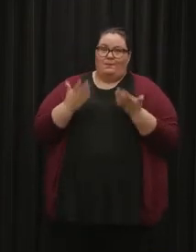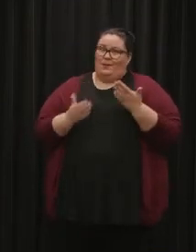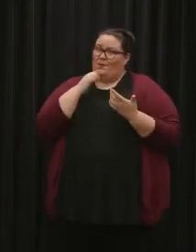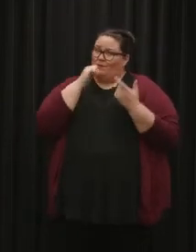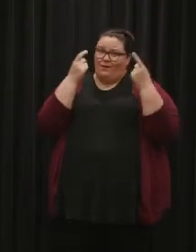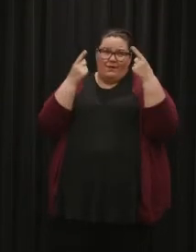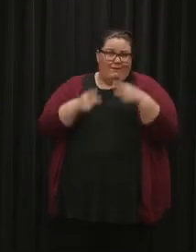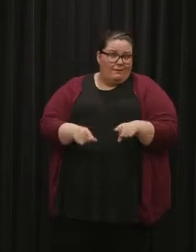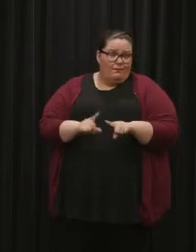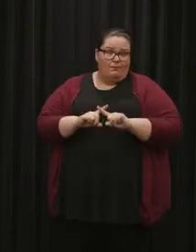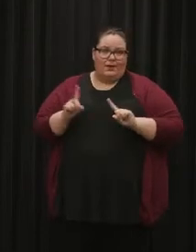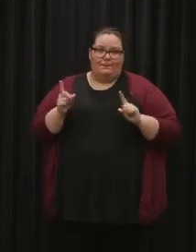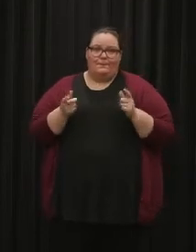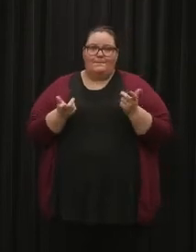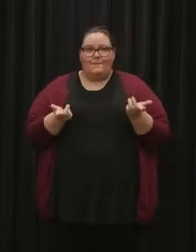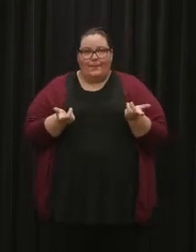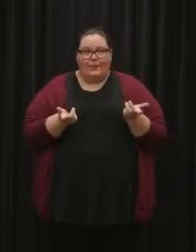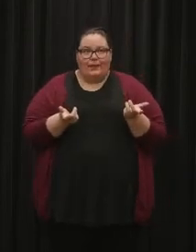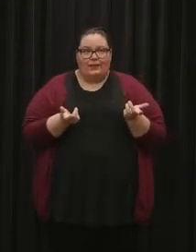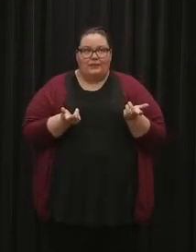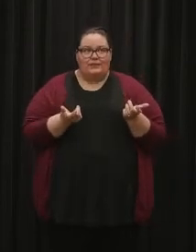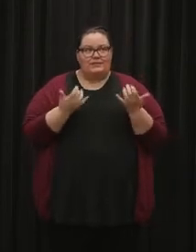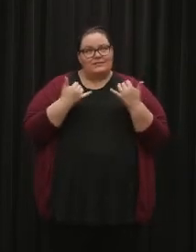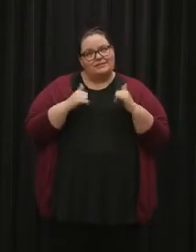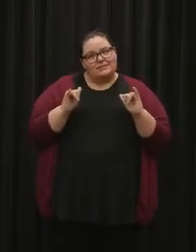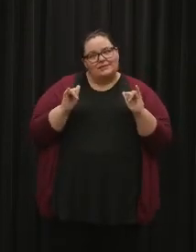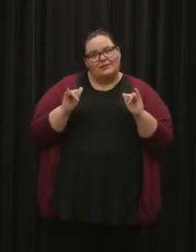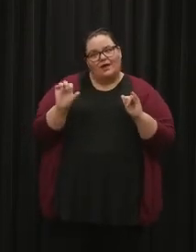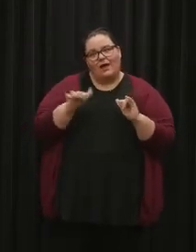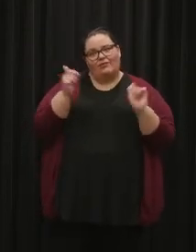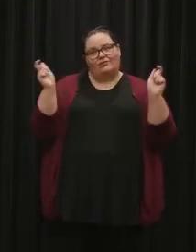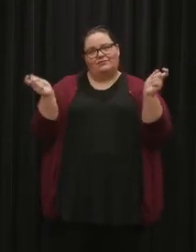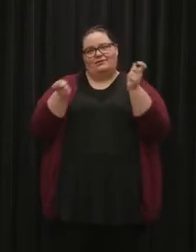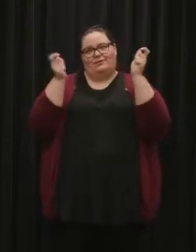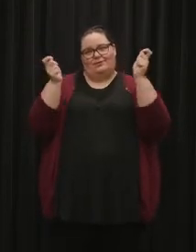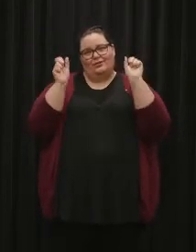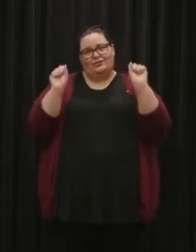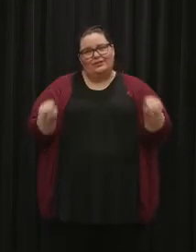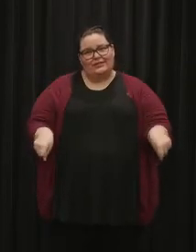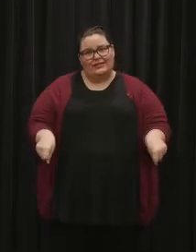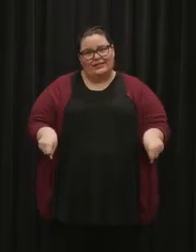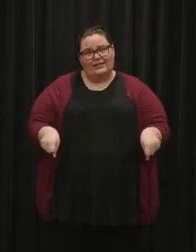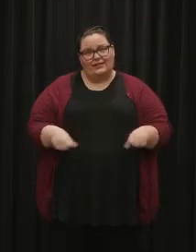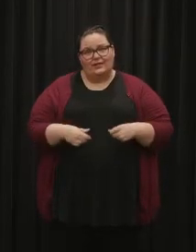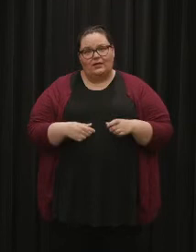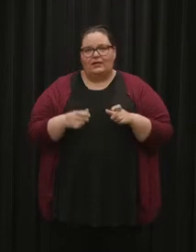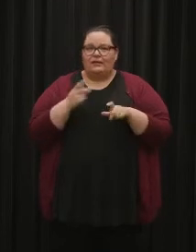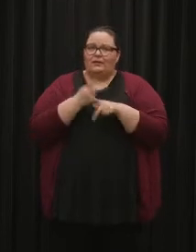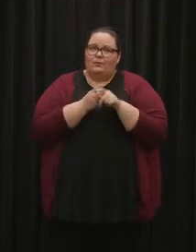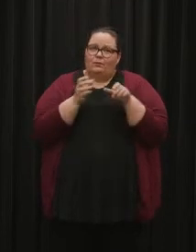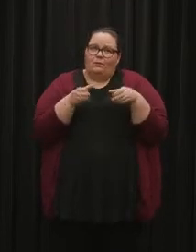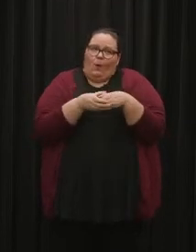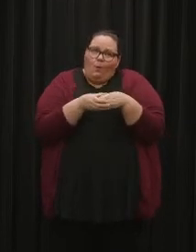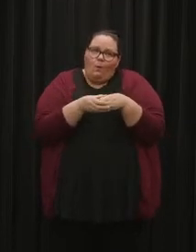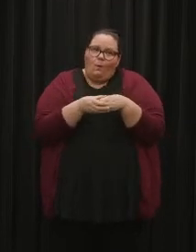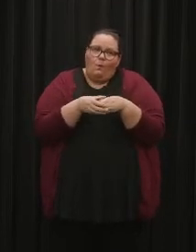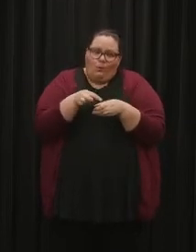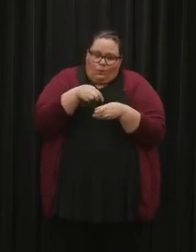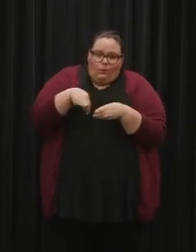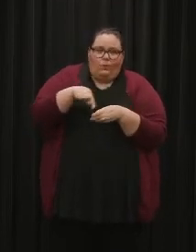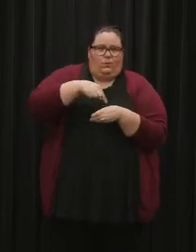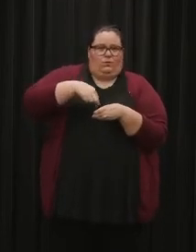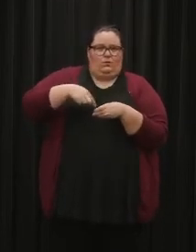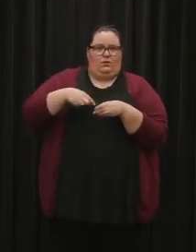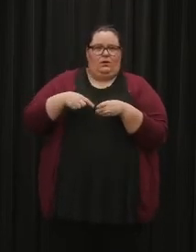happening, but you can still have some other celebrations as long as they're very, very small. So don't